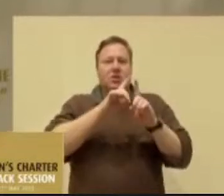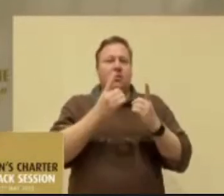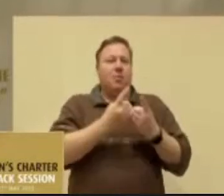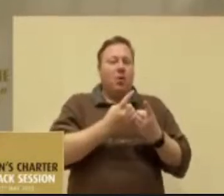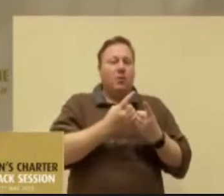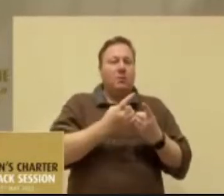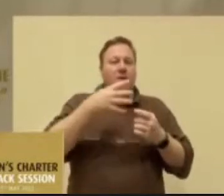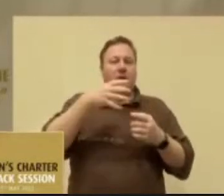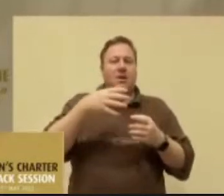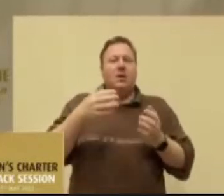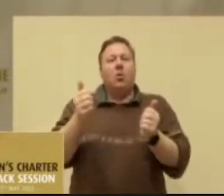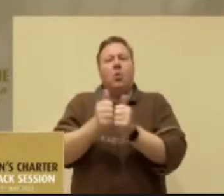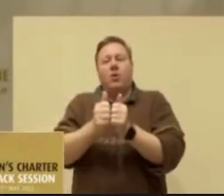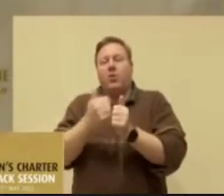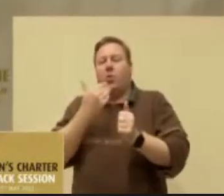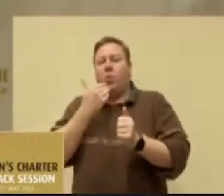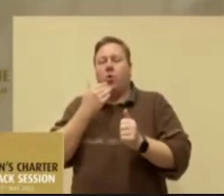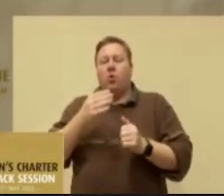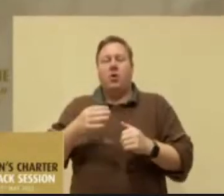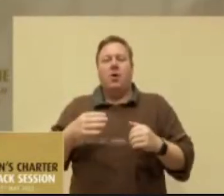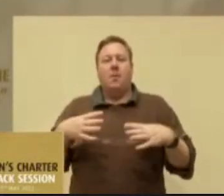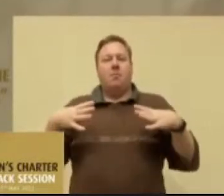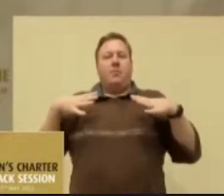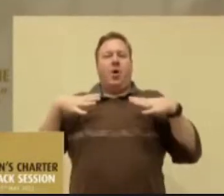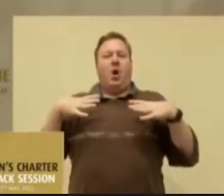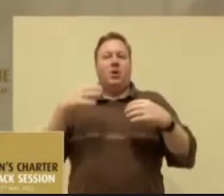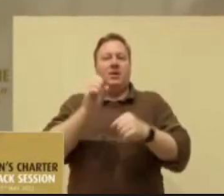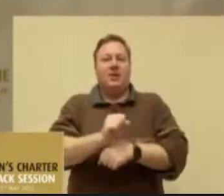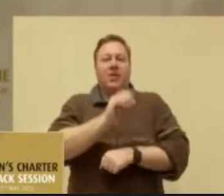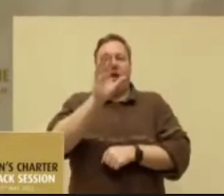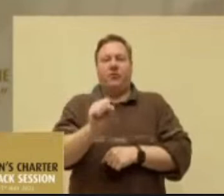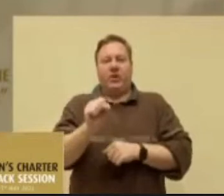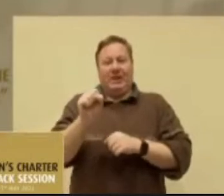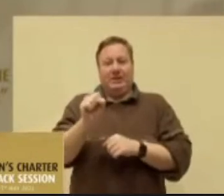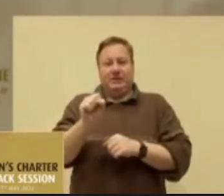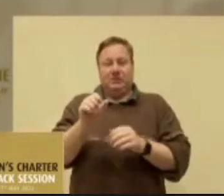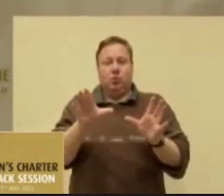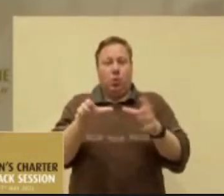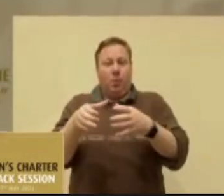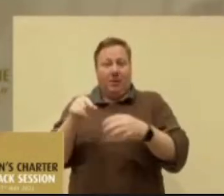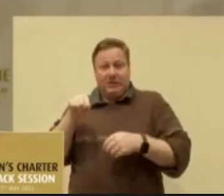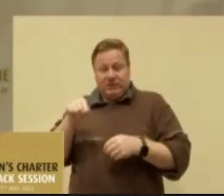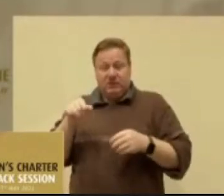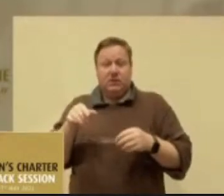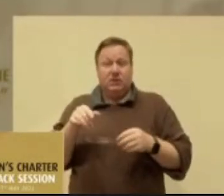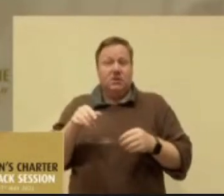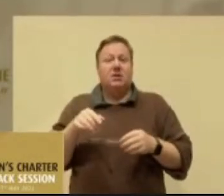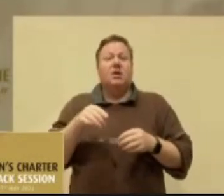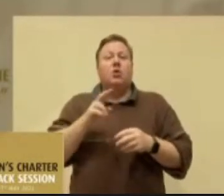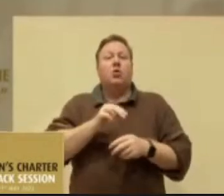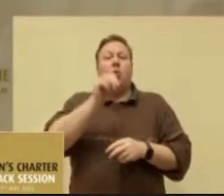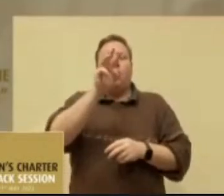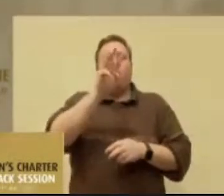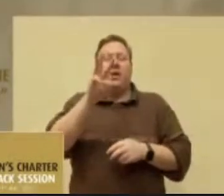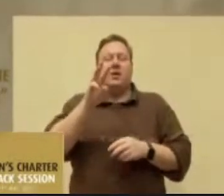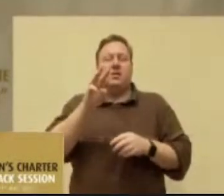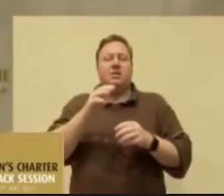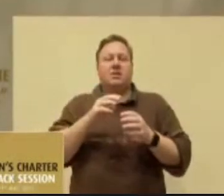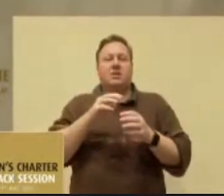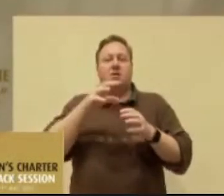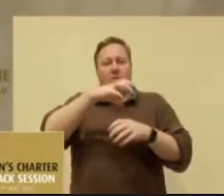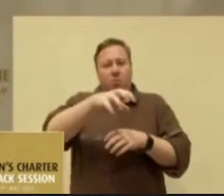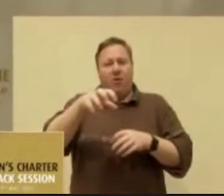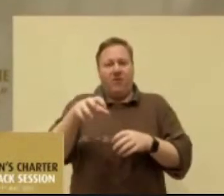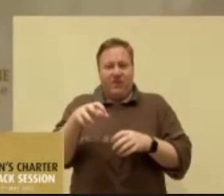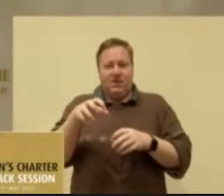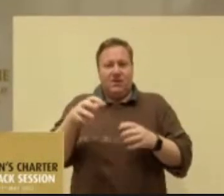african hosted by local campaigns through workshops in each of the four districts of the northwest province to promote the buy